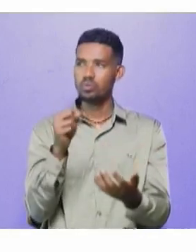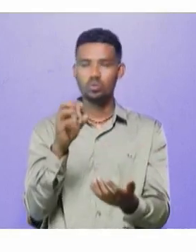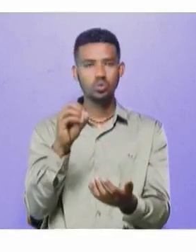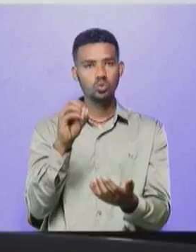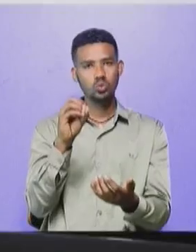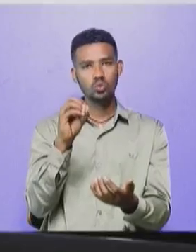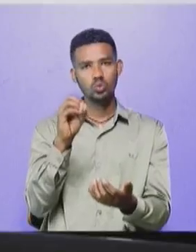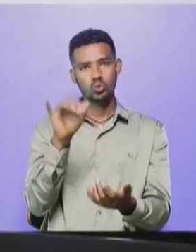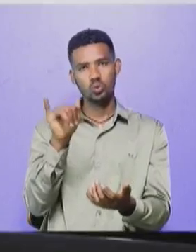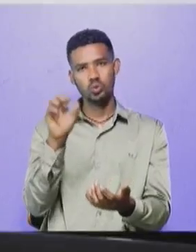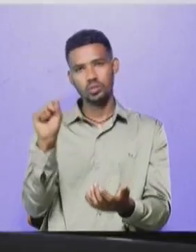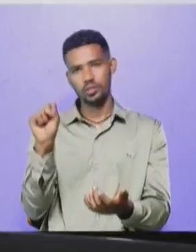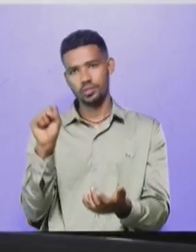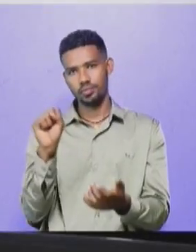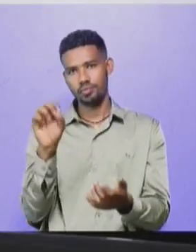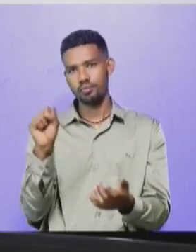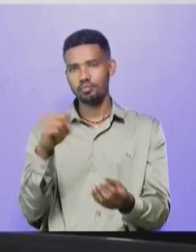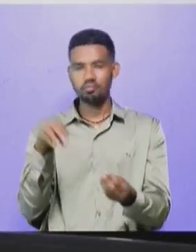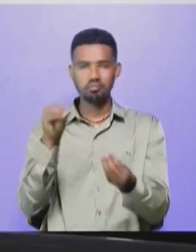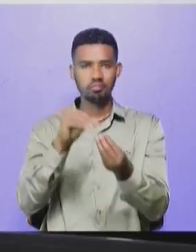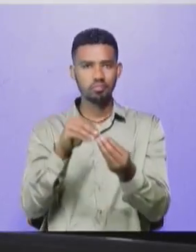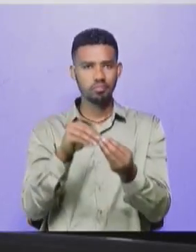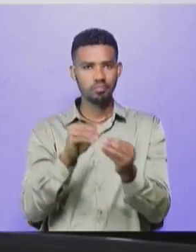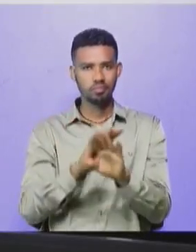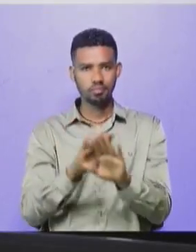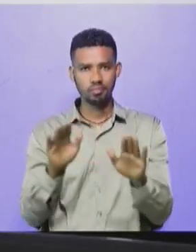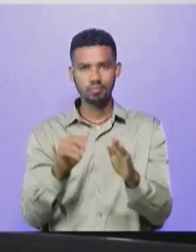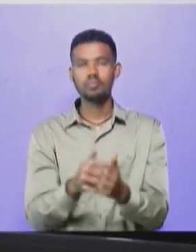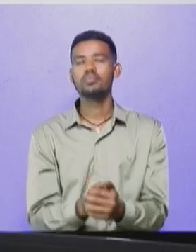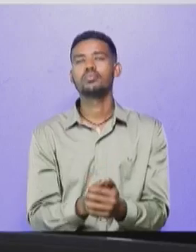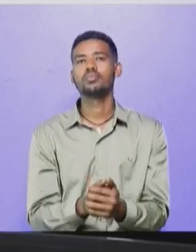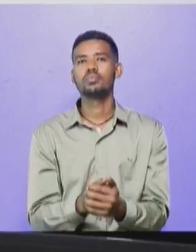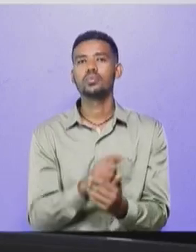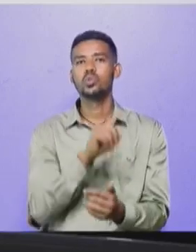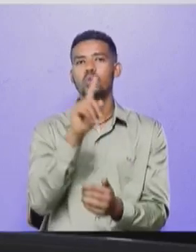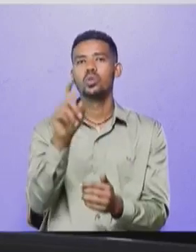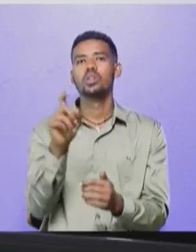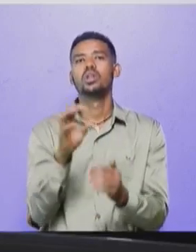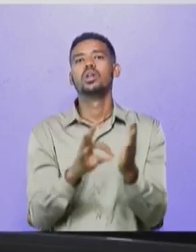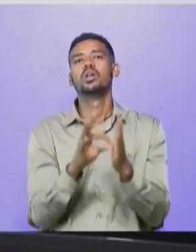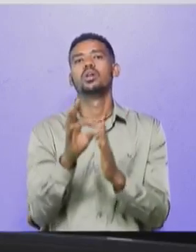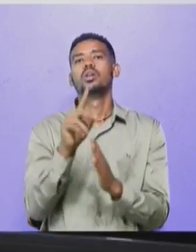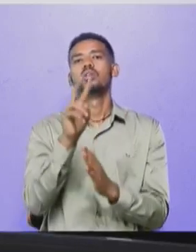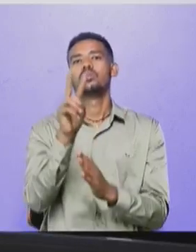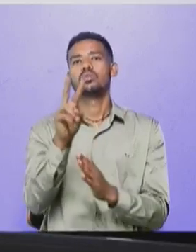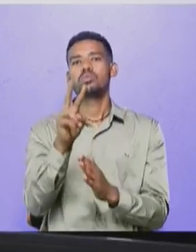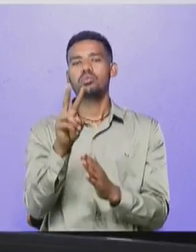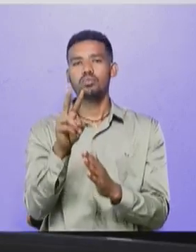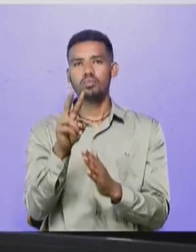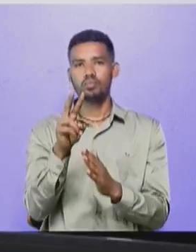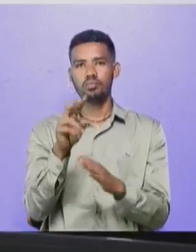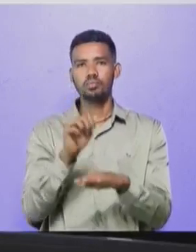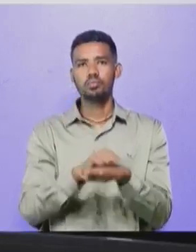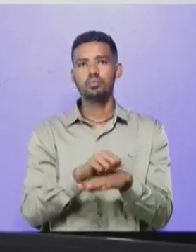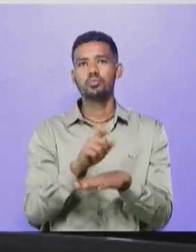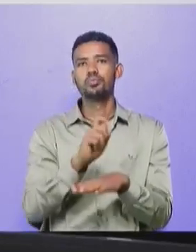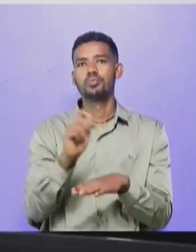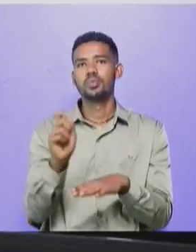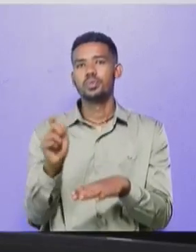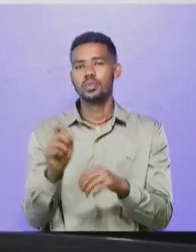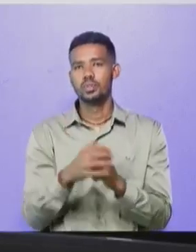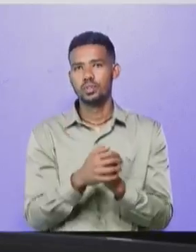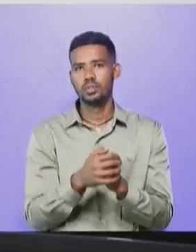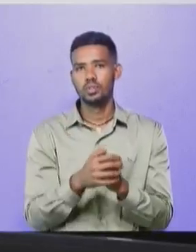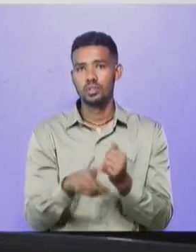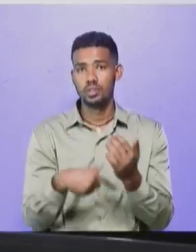toys, toy, toys. Question number 2, pencil, pencil.